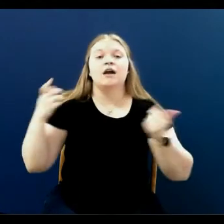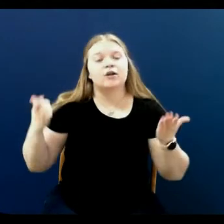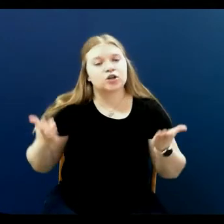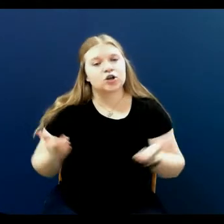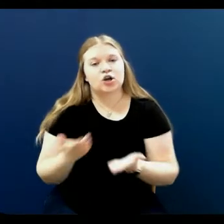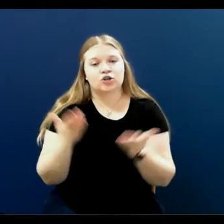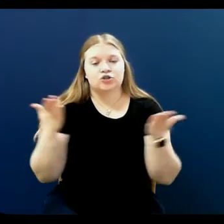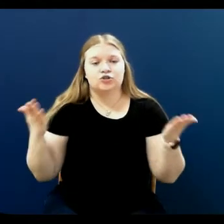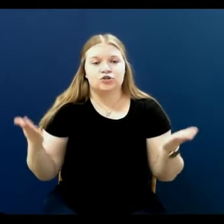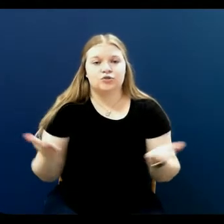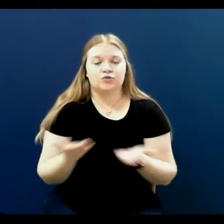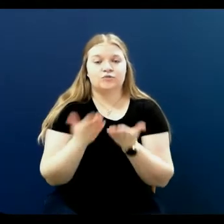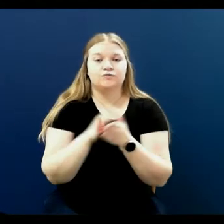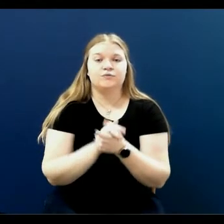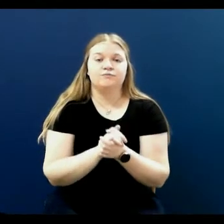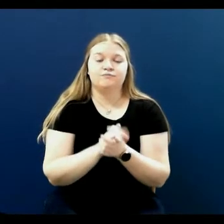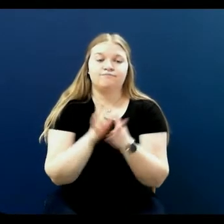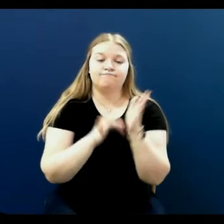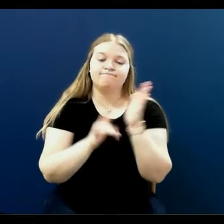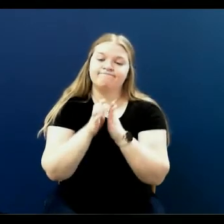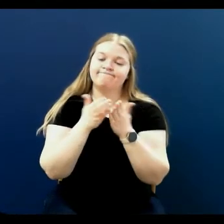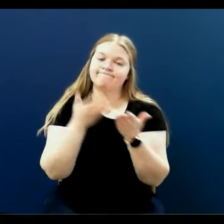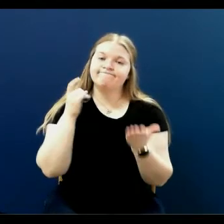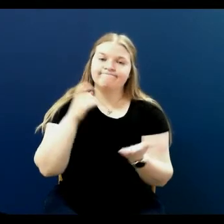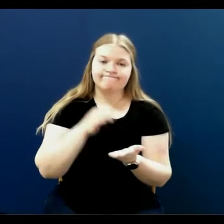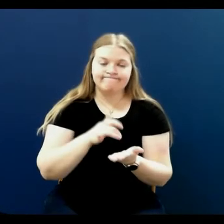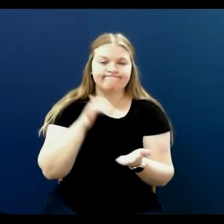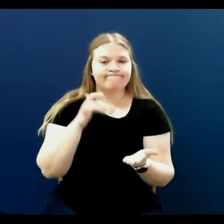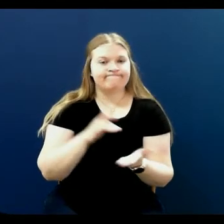you to spend time in God's Word.